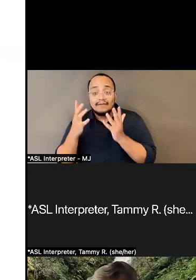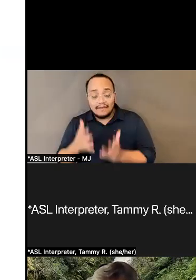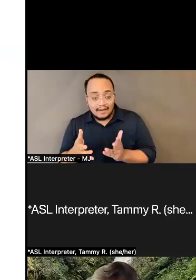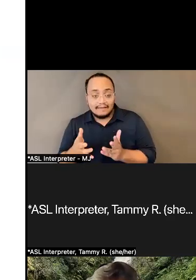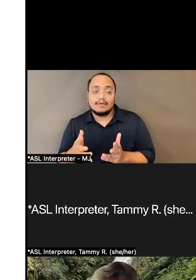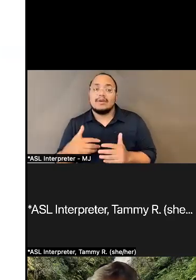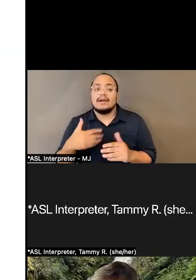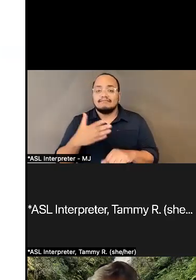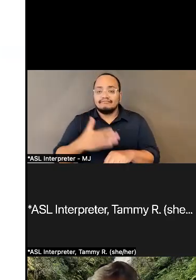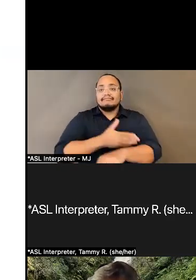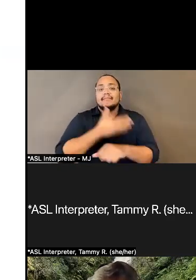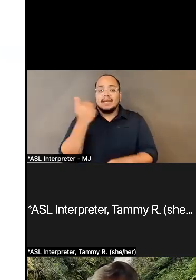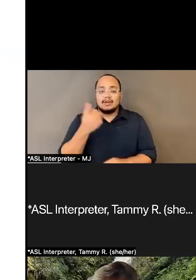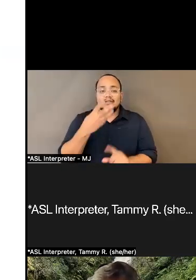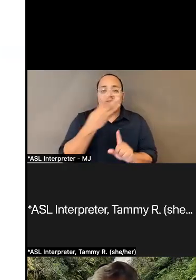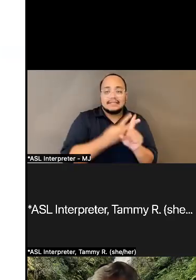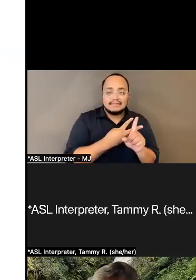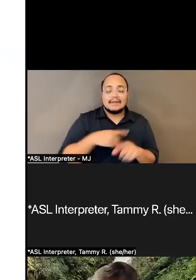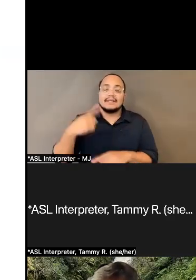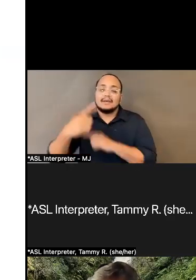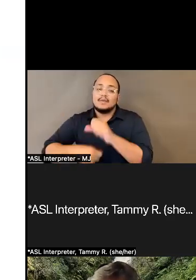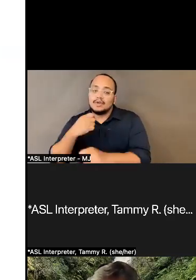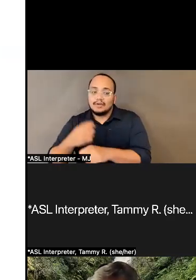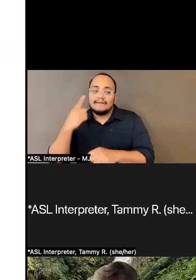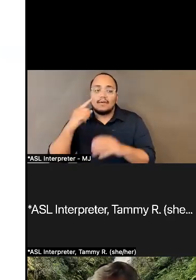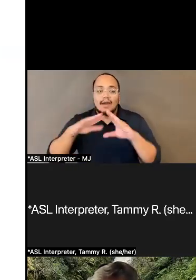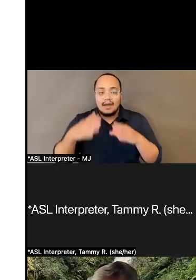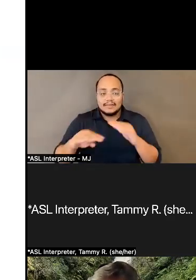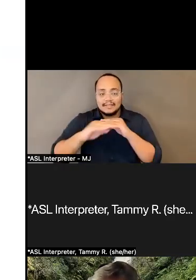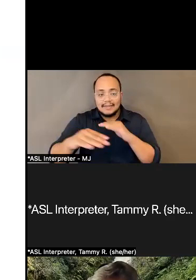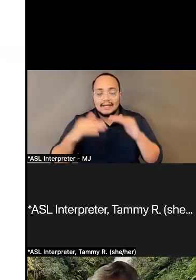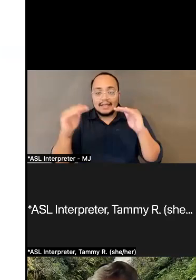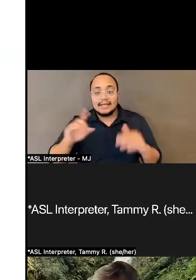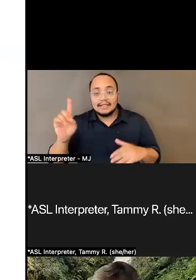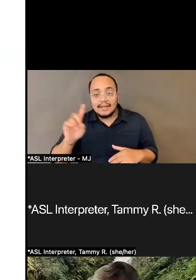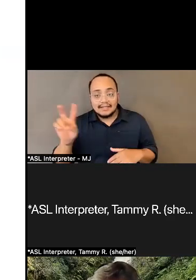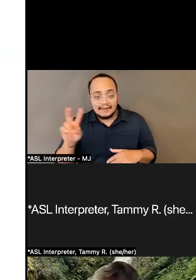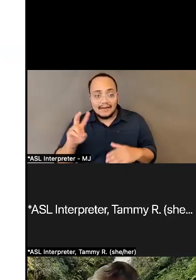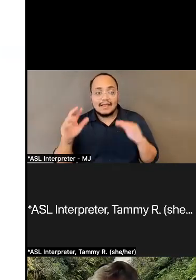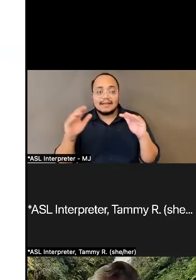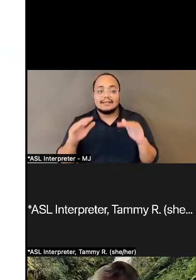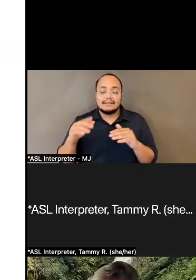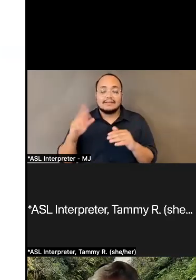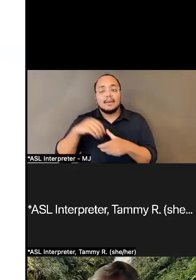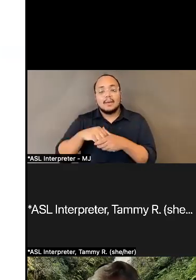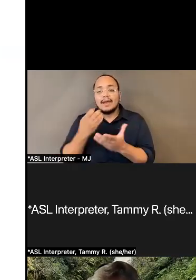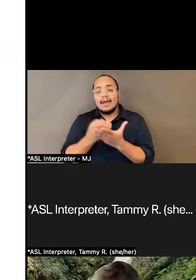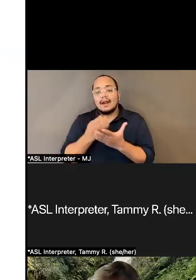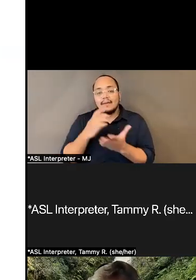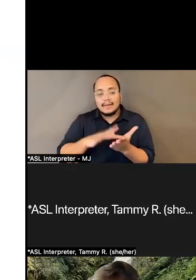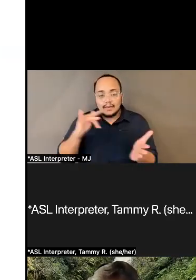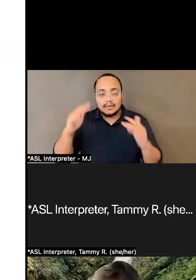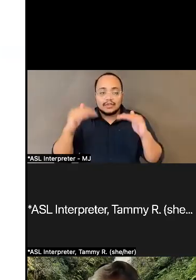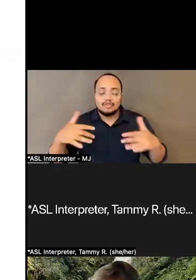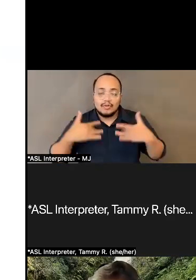12 months on housing stability, domestic violence, including economic abuse,